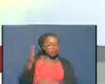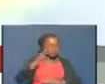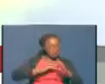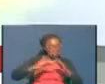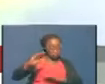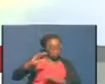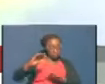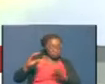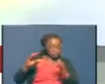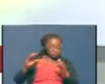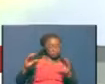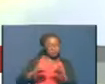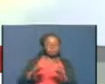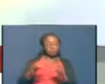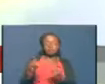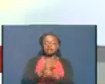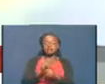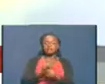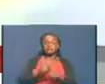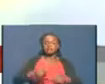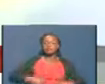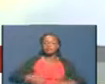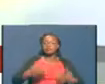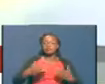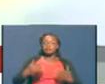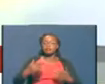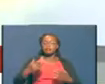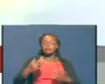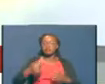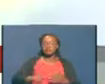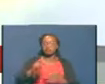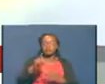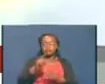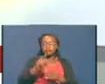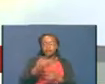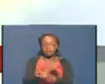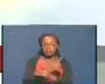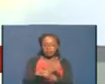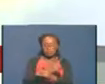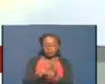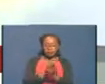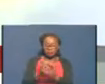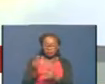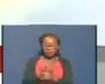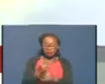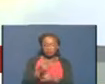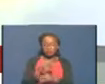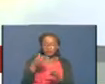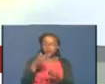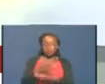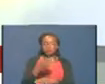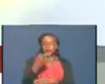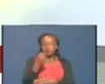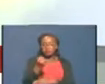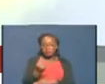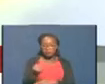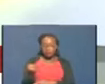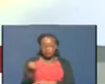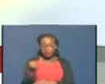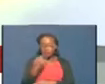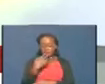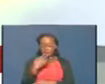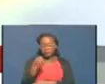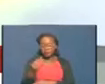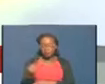children self-defense skills. Elizabeth Rakwaro has trained over 500 children in a mixture of skills such as